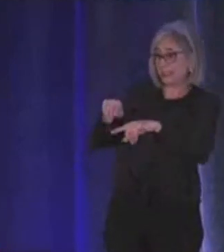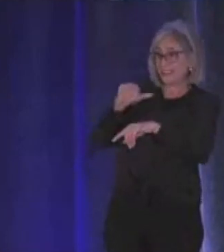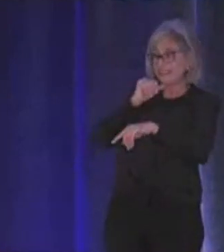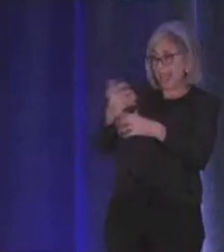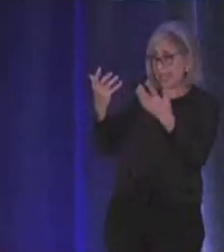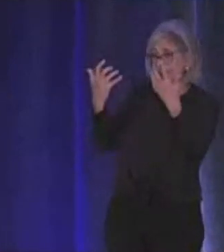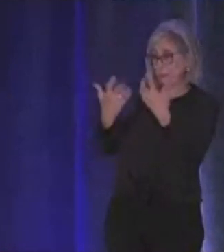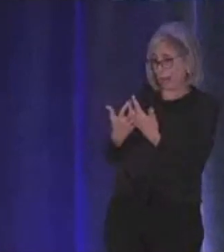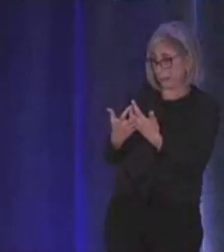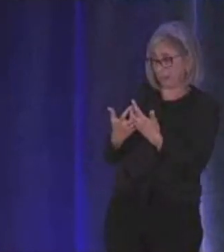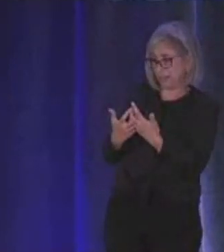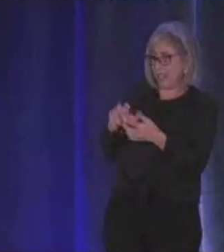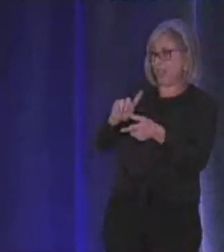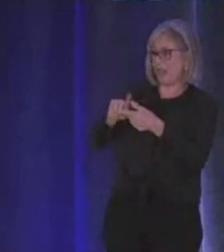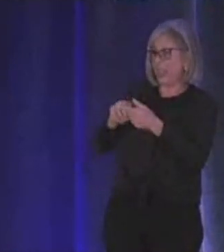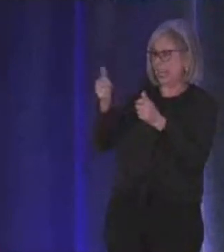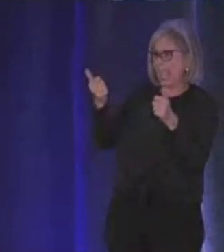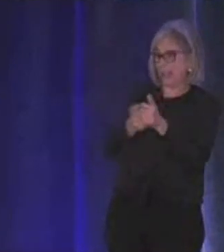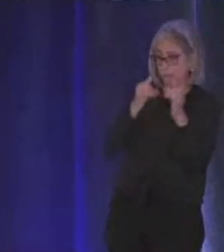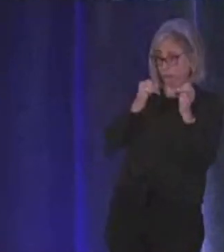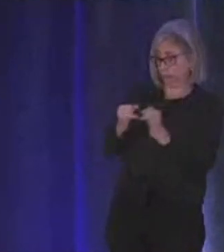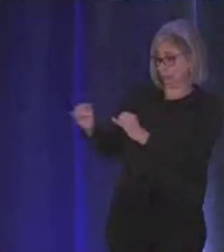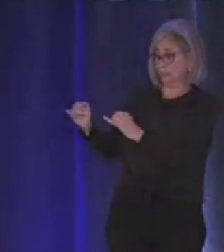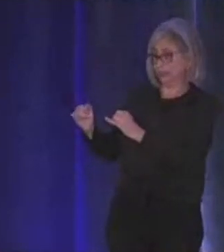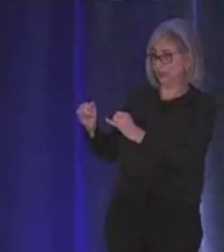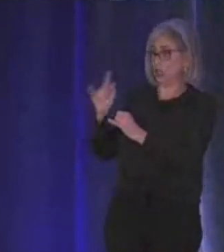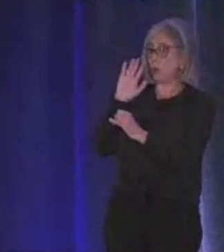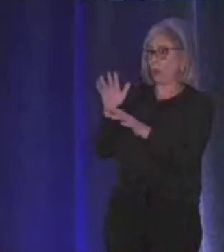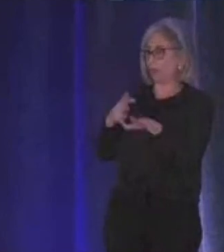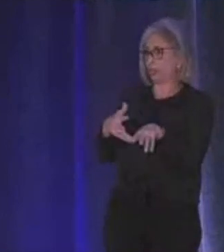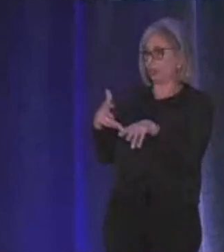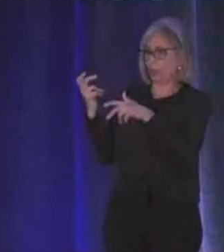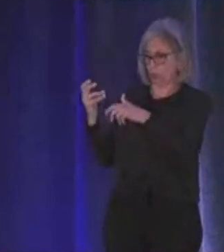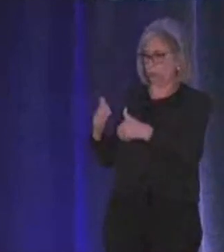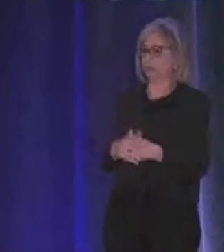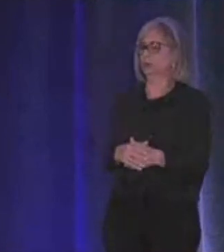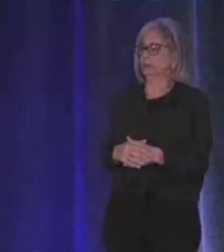not compatible, then each one will load.